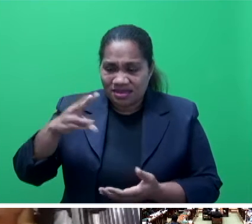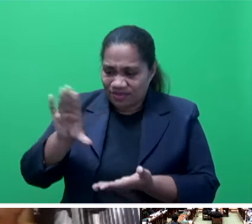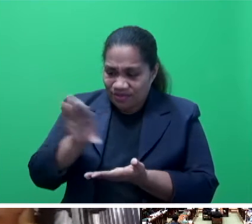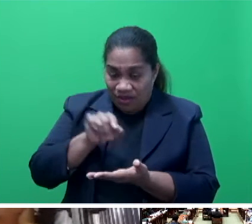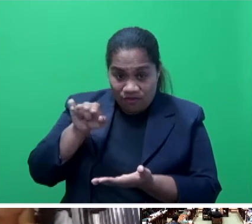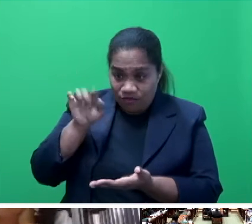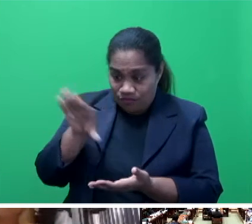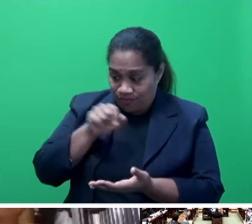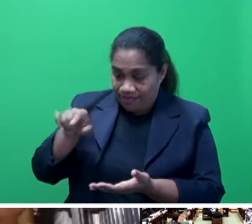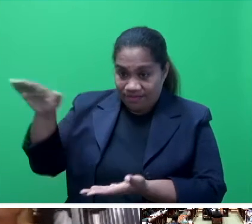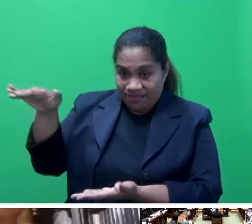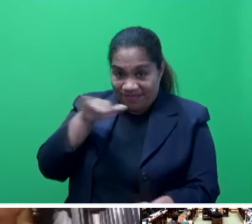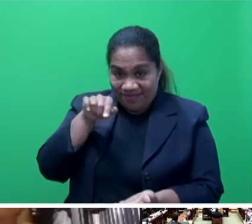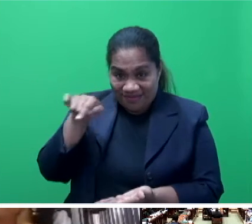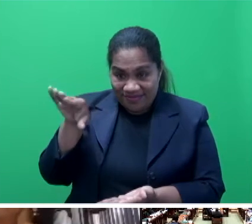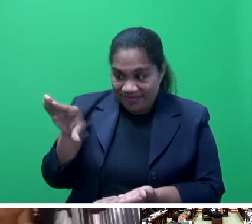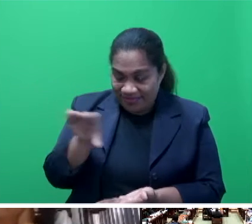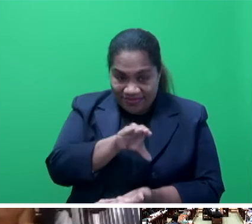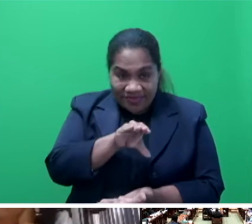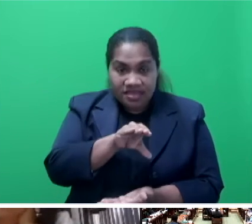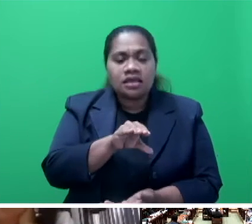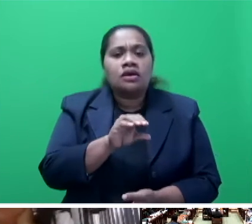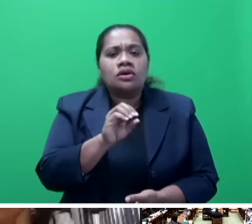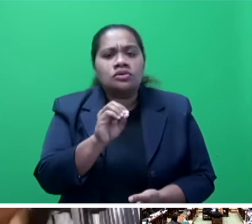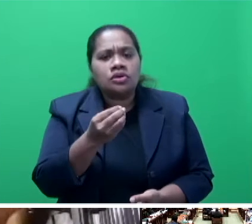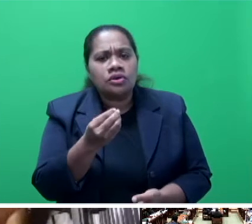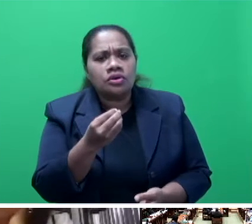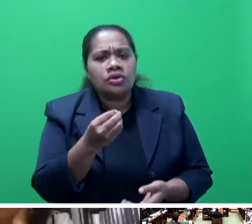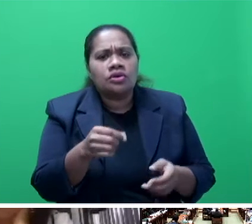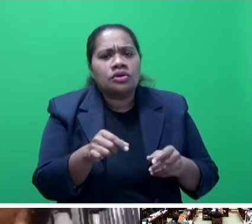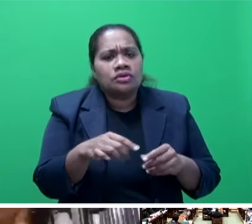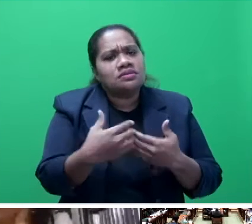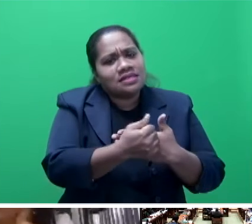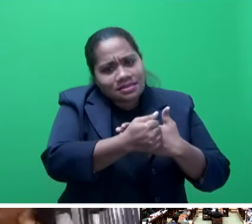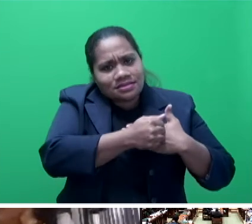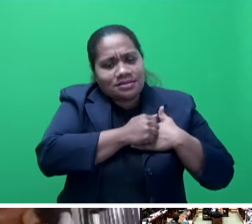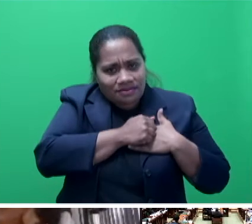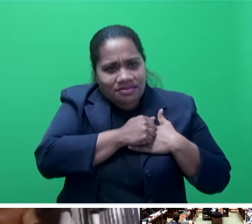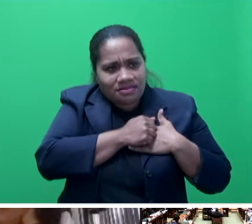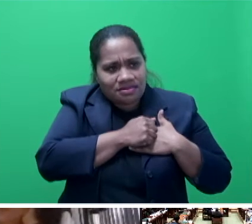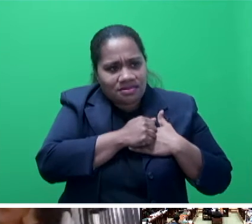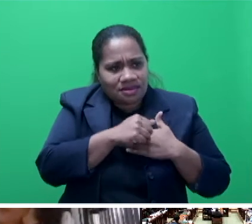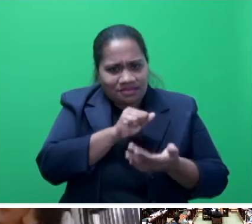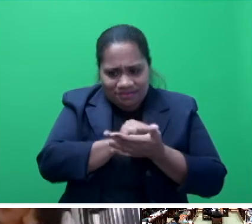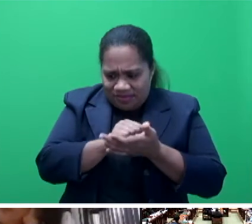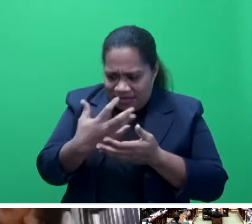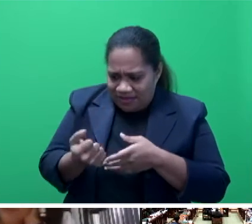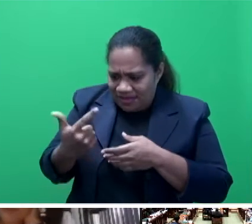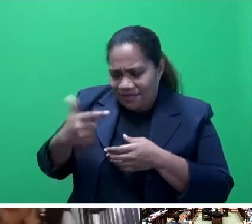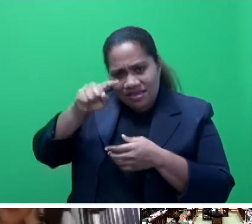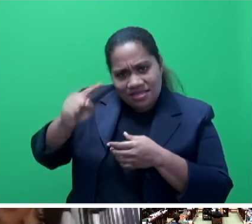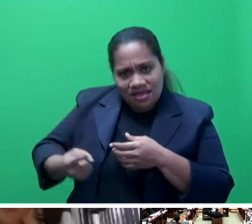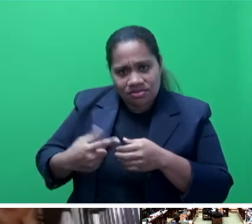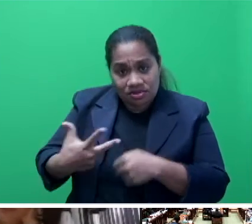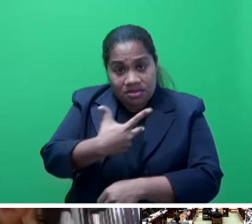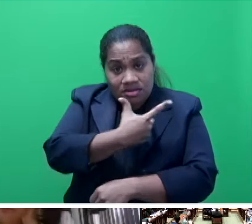the initial 6,000, we were able to safely and hygienically give 7,000 vaccines. This was followed by